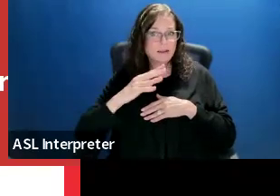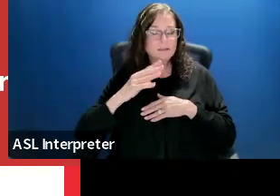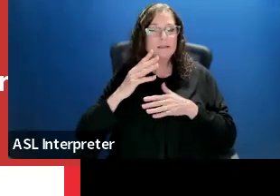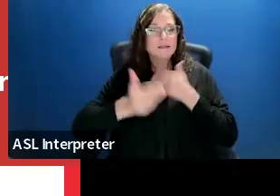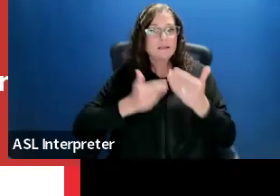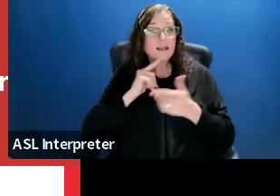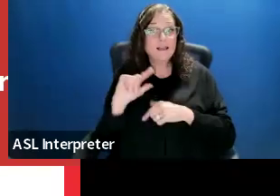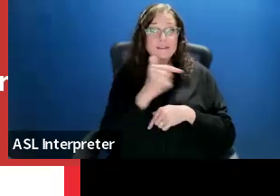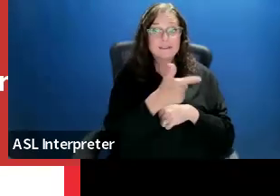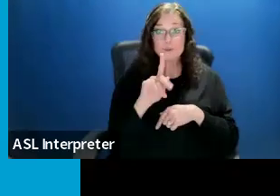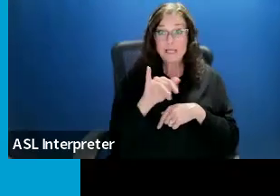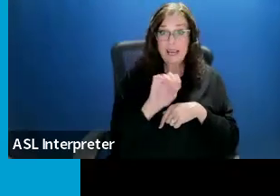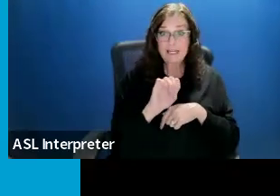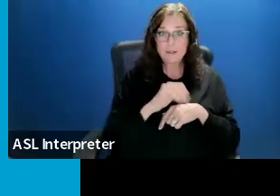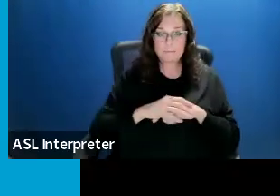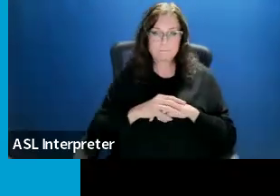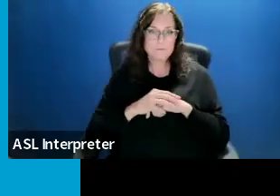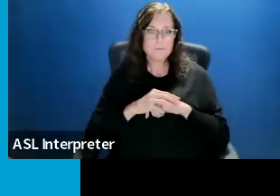Katie.